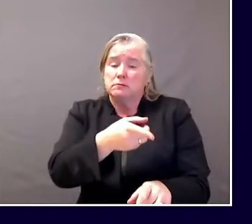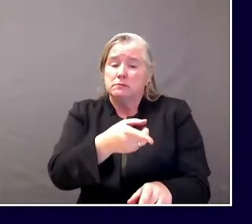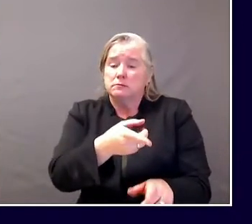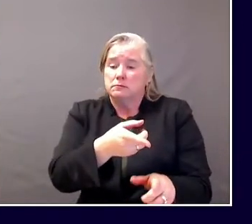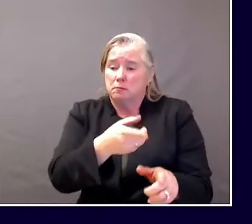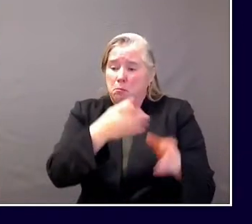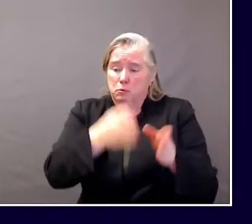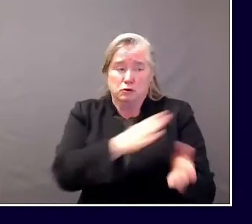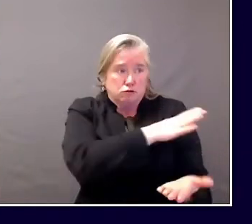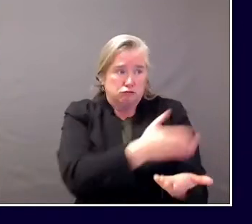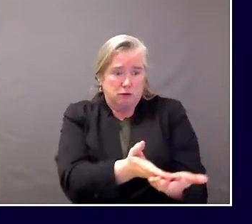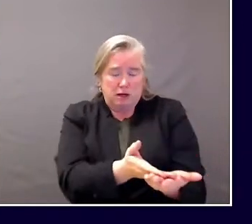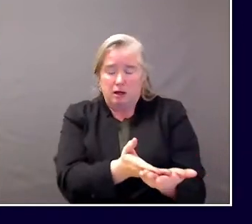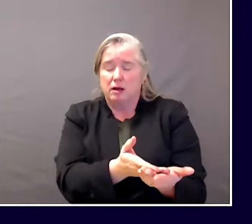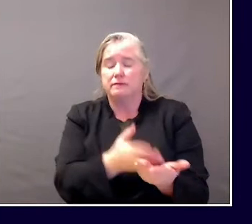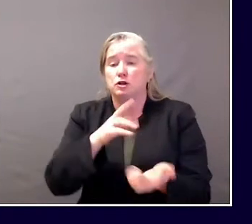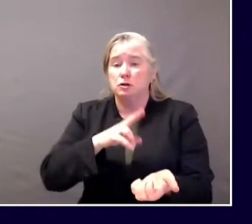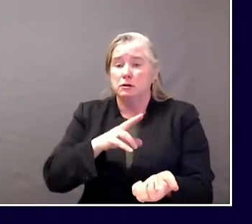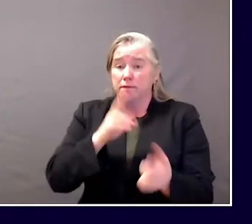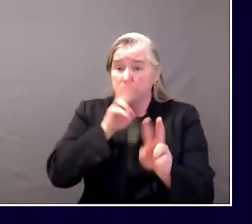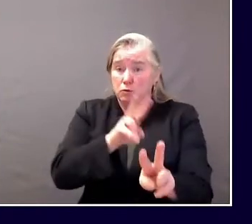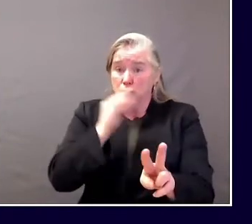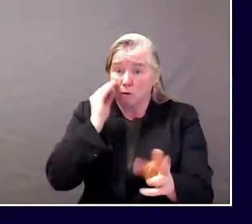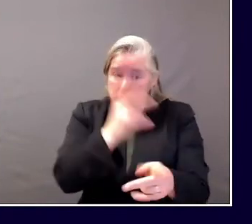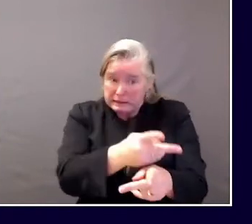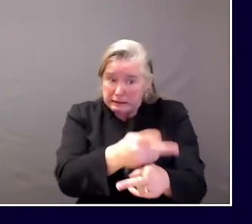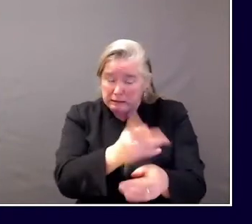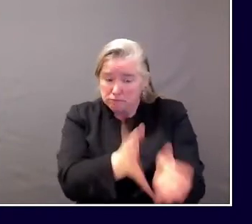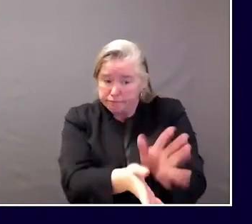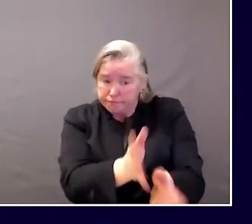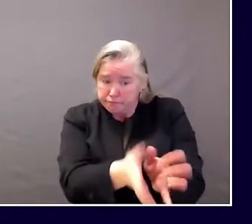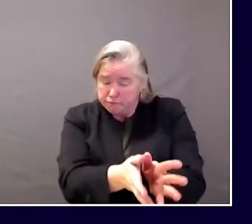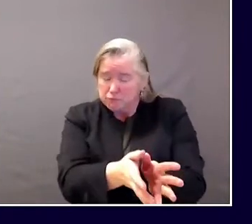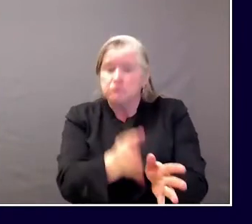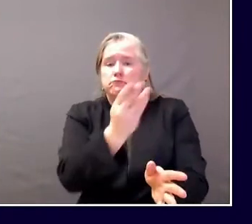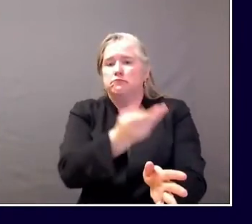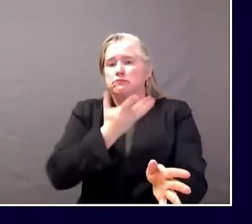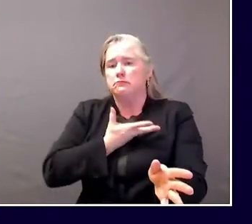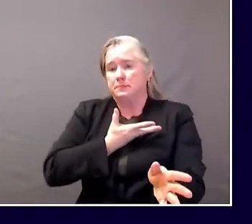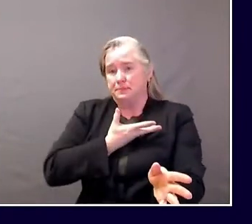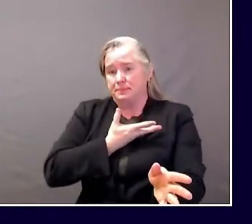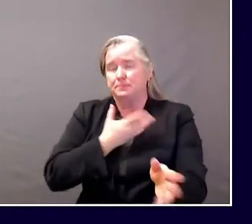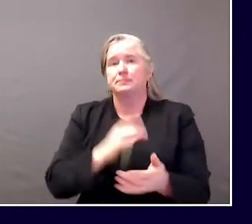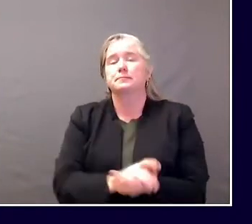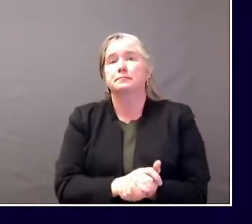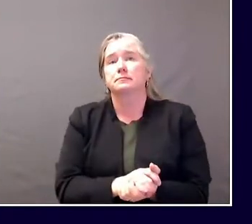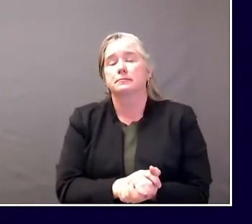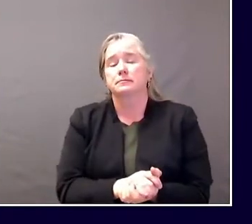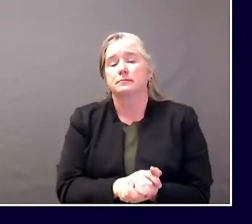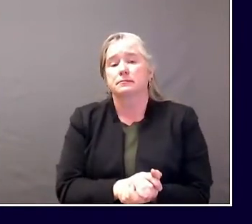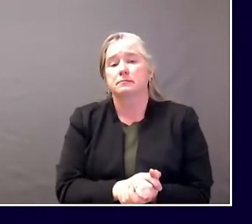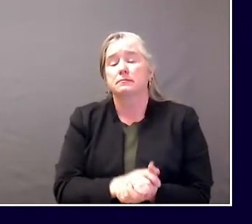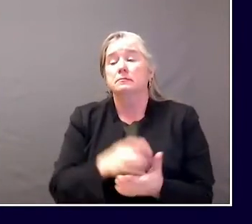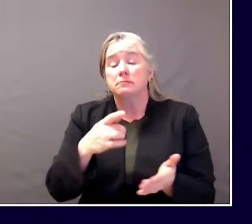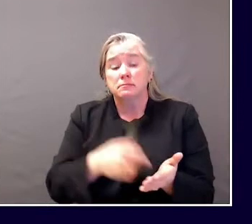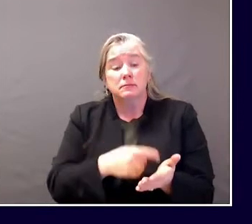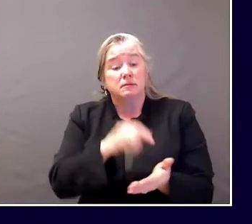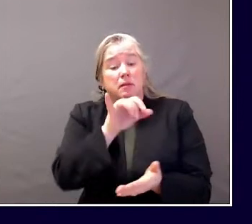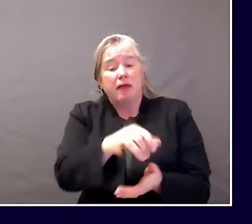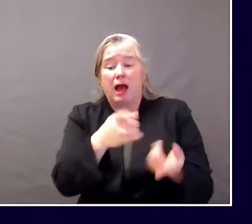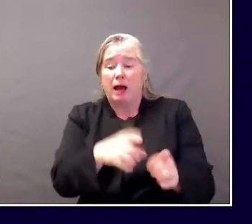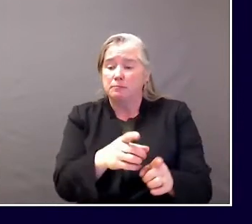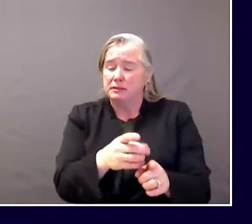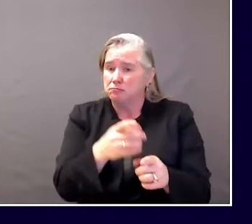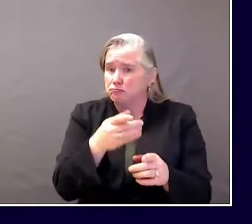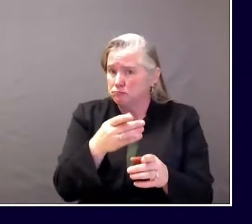handling that was associated with COVID-19. Sometimes those occurrences are reported to us immediately, and as we've talked